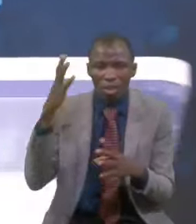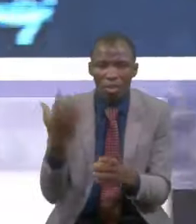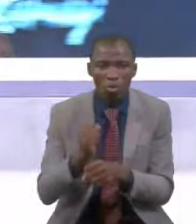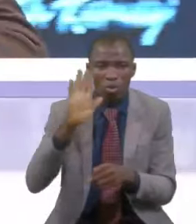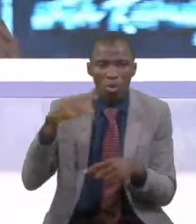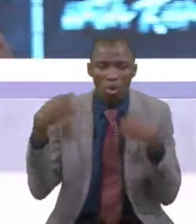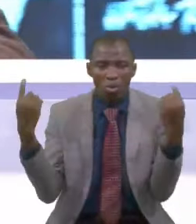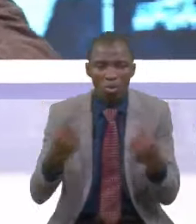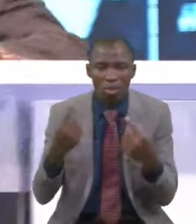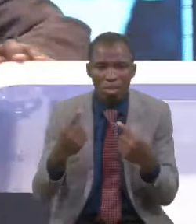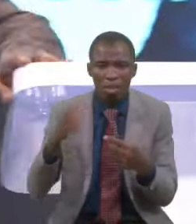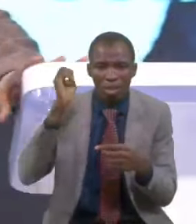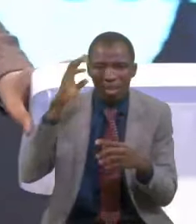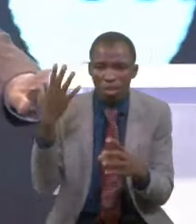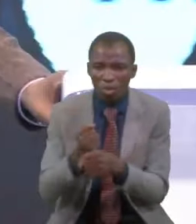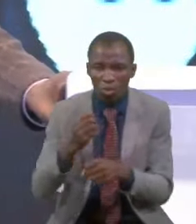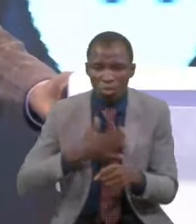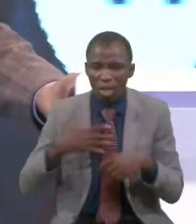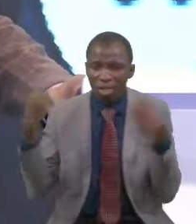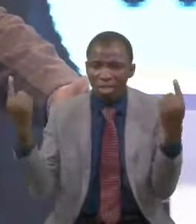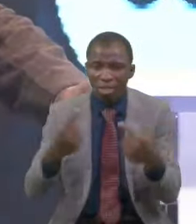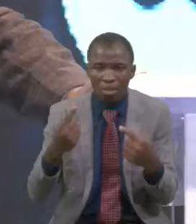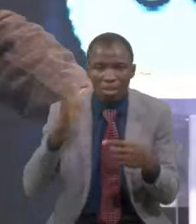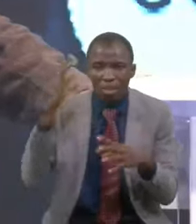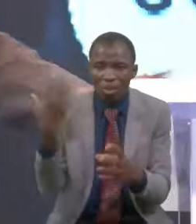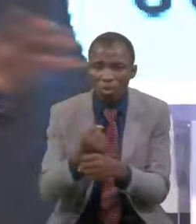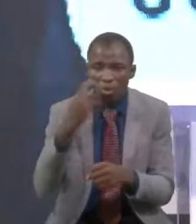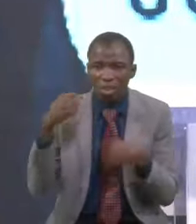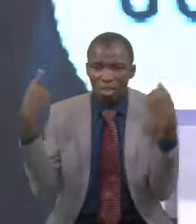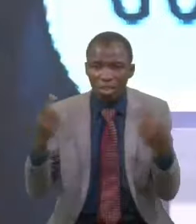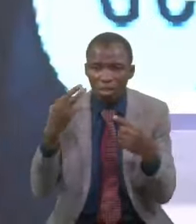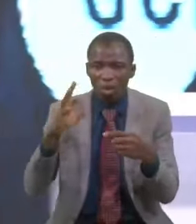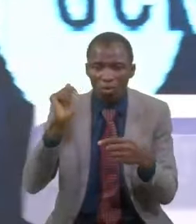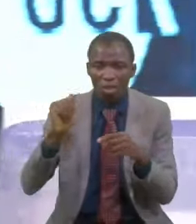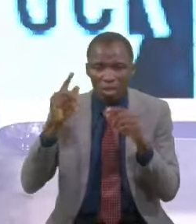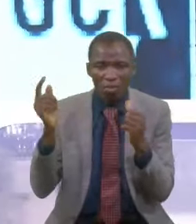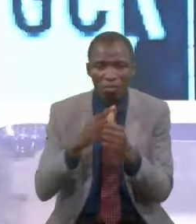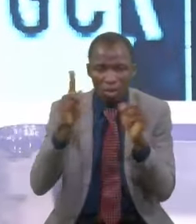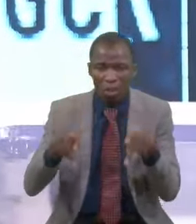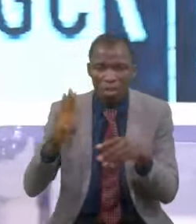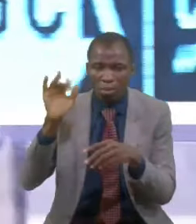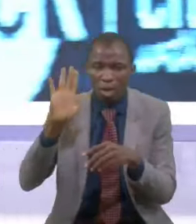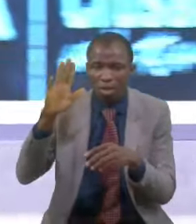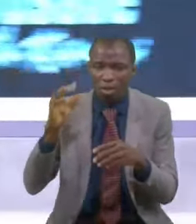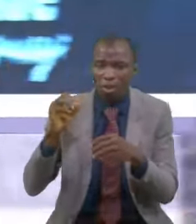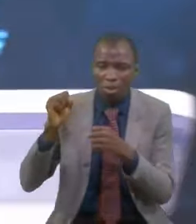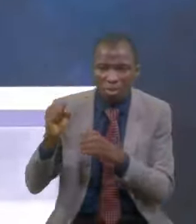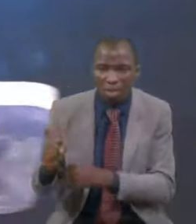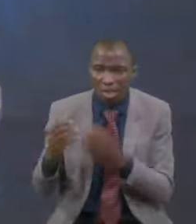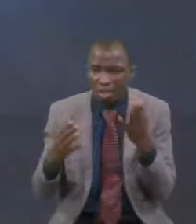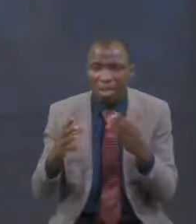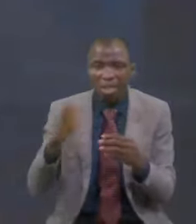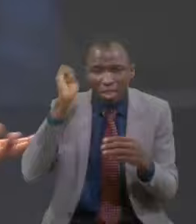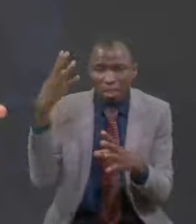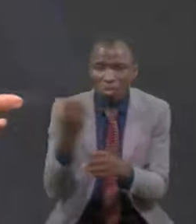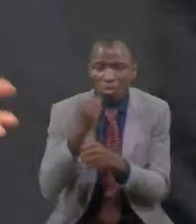my sin. He took the sin of the person by your side there. He took the sin of the other person there. He took